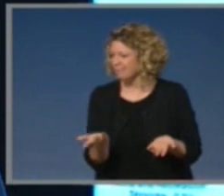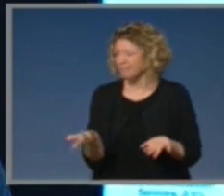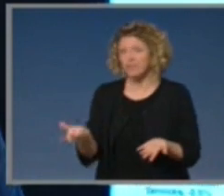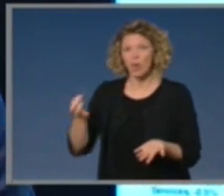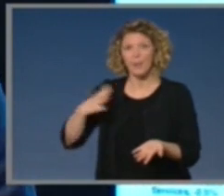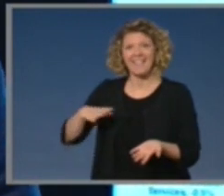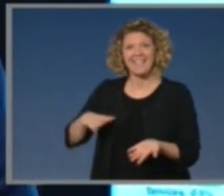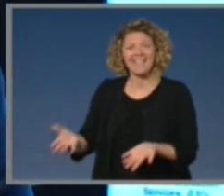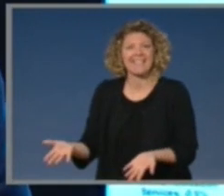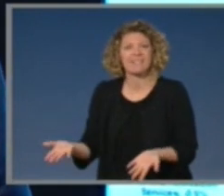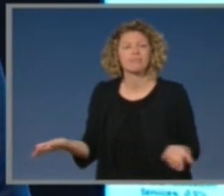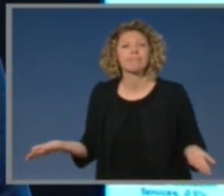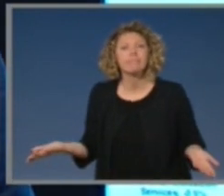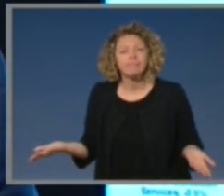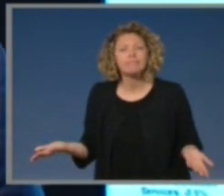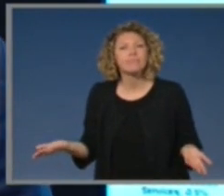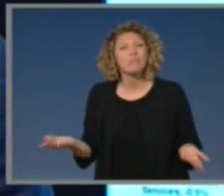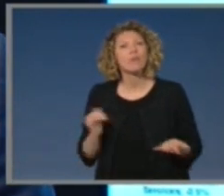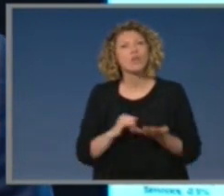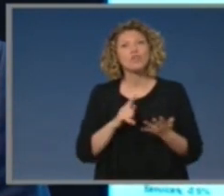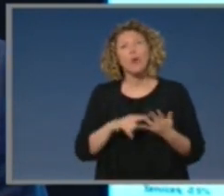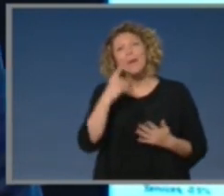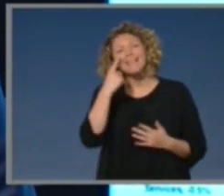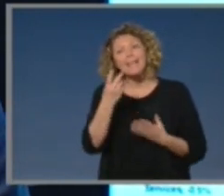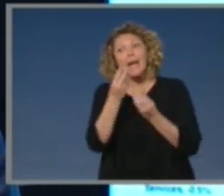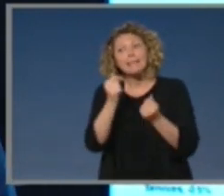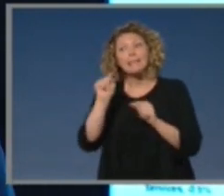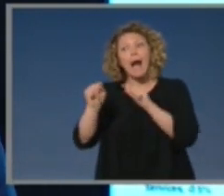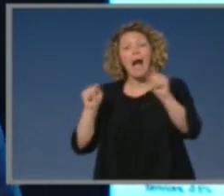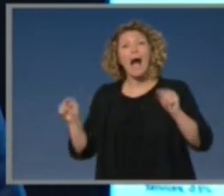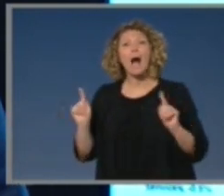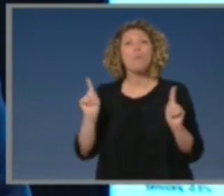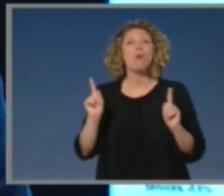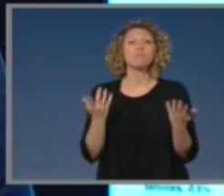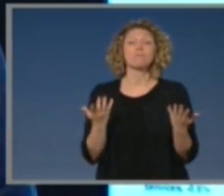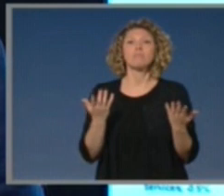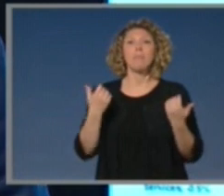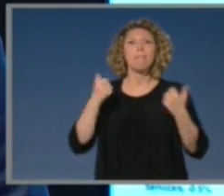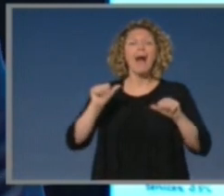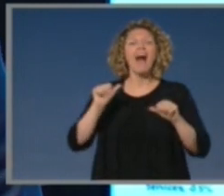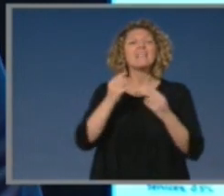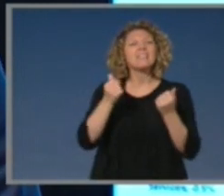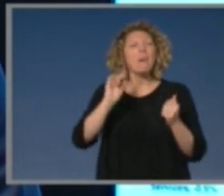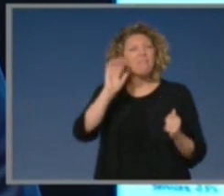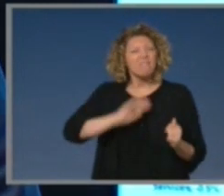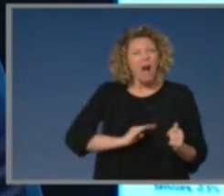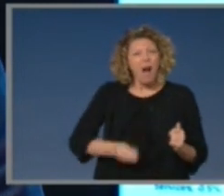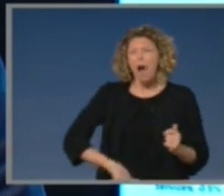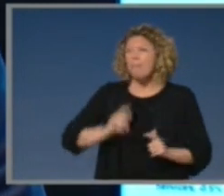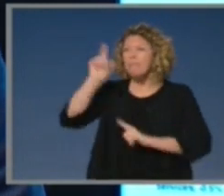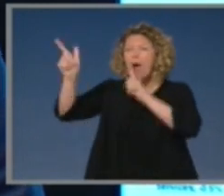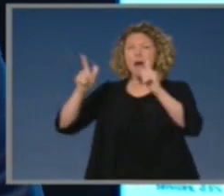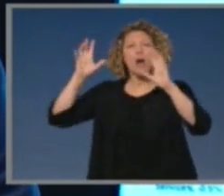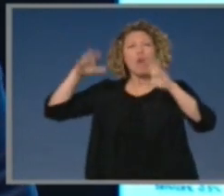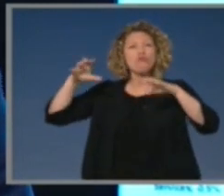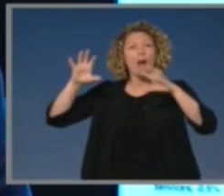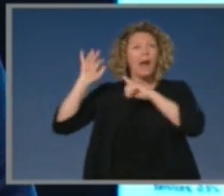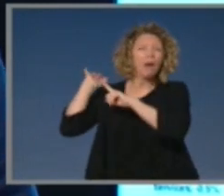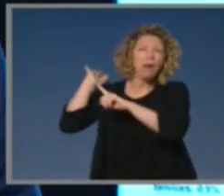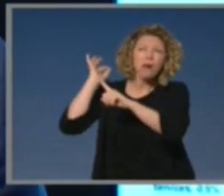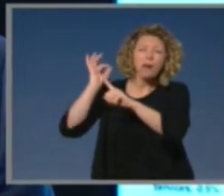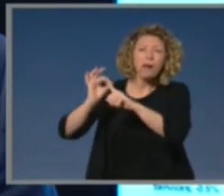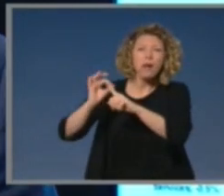news in seeing in some places the drought starting to break and rain getting to areas it hasn't been in. But when restaurants